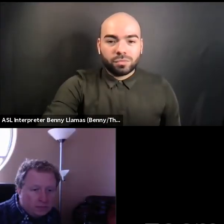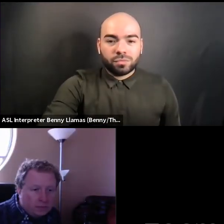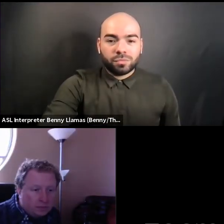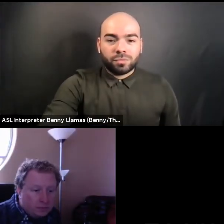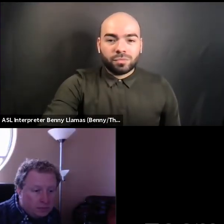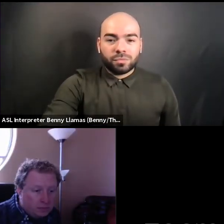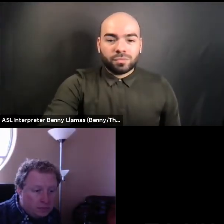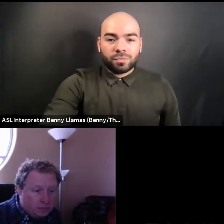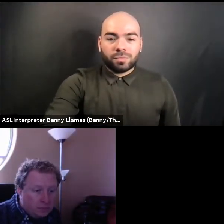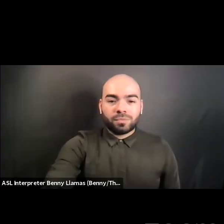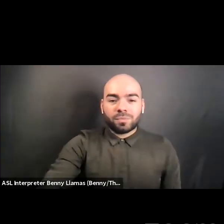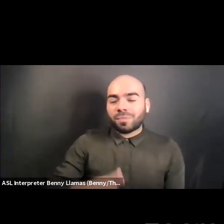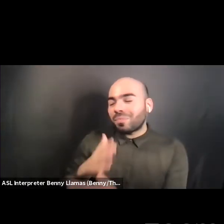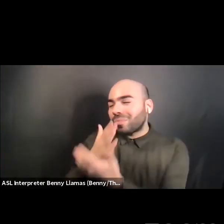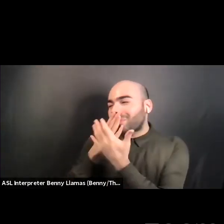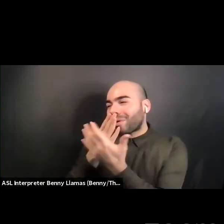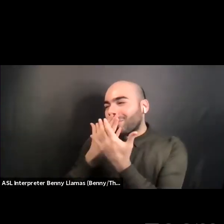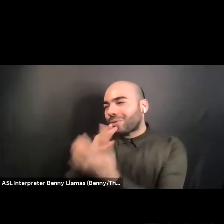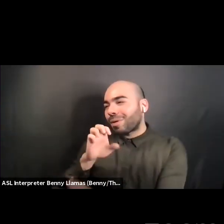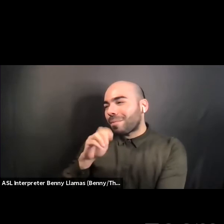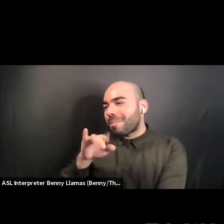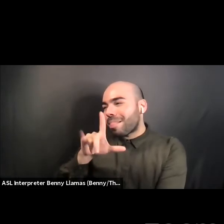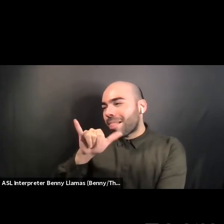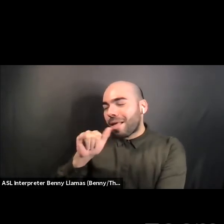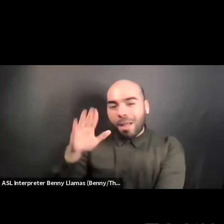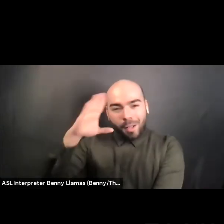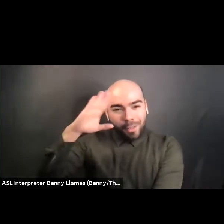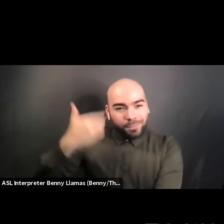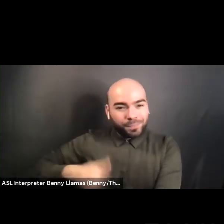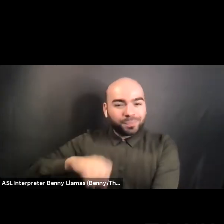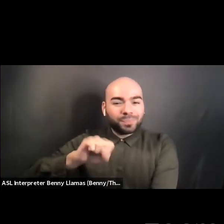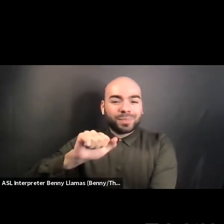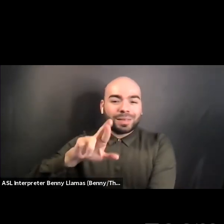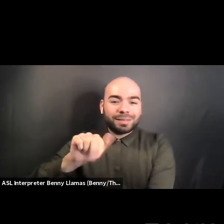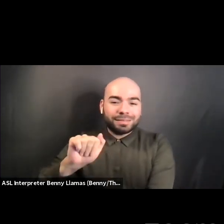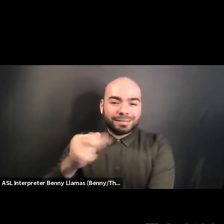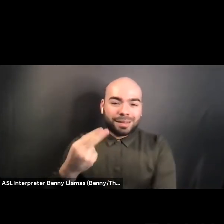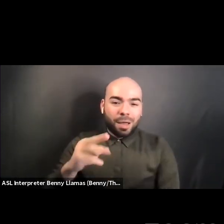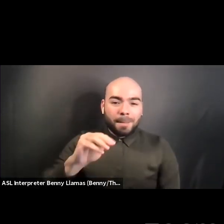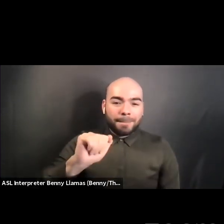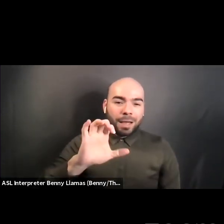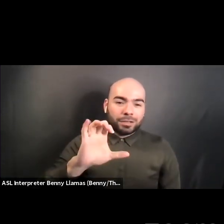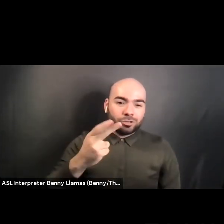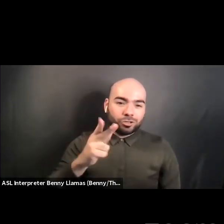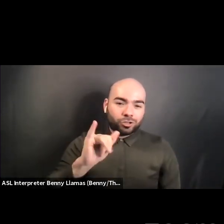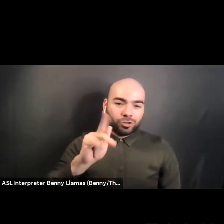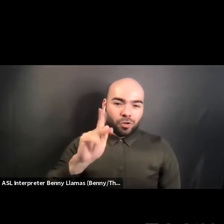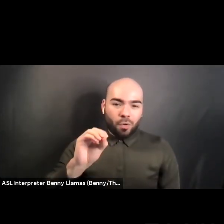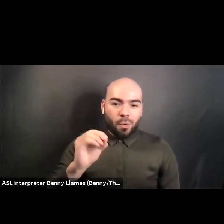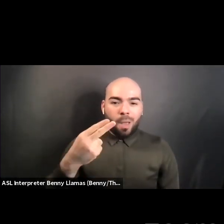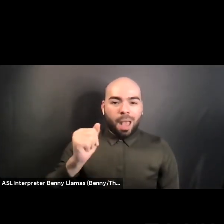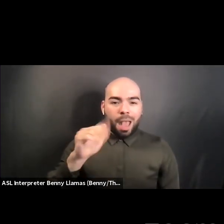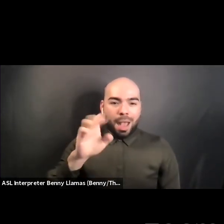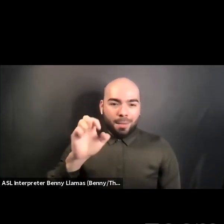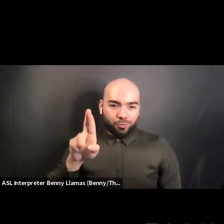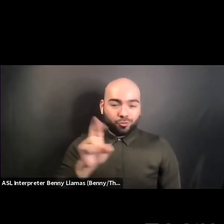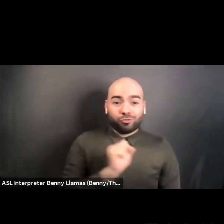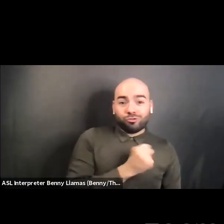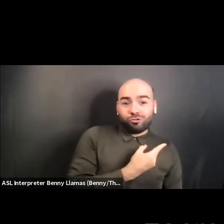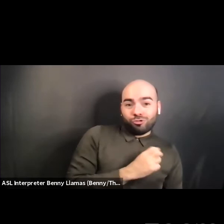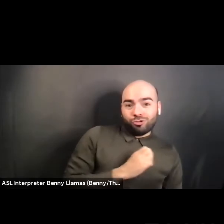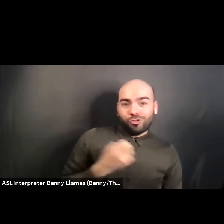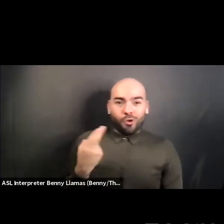Thank you, Amelia. Hello, everyone. My name is Sarah Machiko Haber. My pronouns are she, her, and I'm a mixed Asian woman